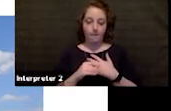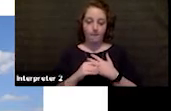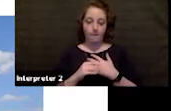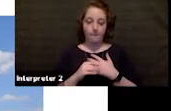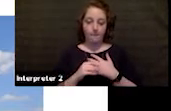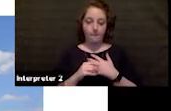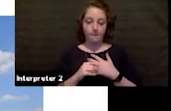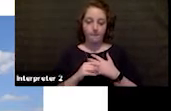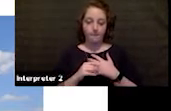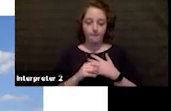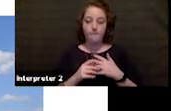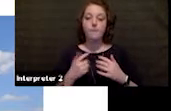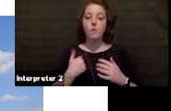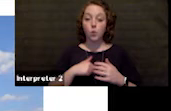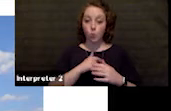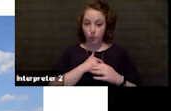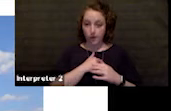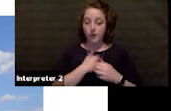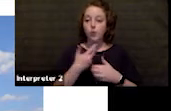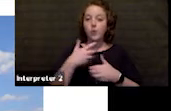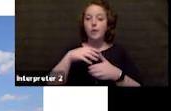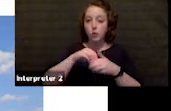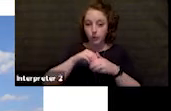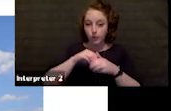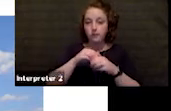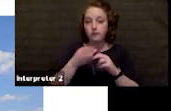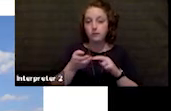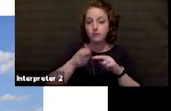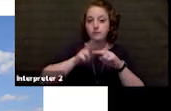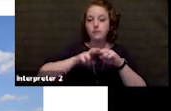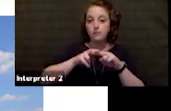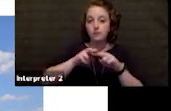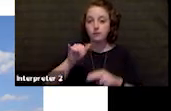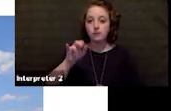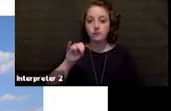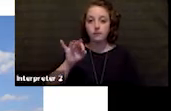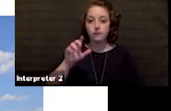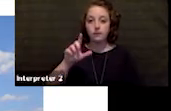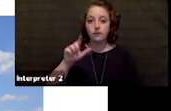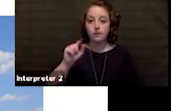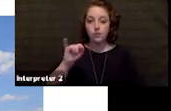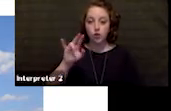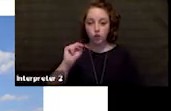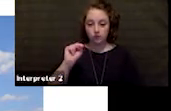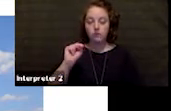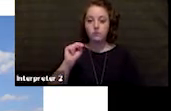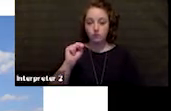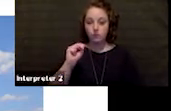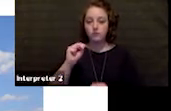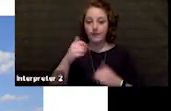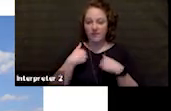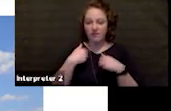including inflation, so we're assuming construction costs and using an inflation number as well, to make sure we're tracking